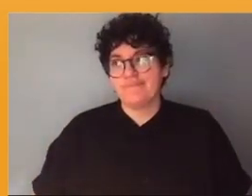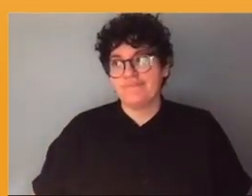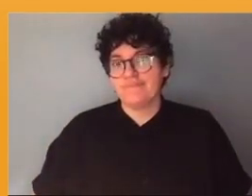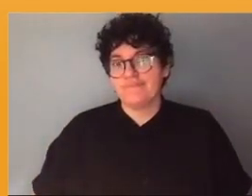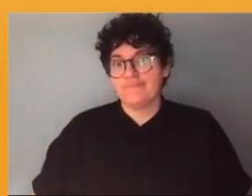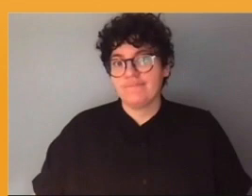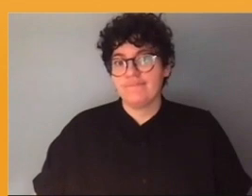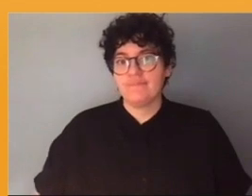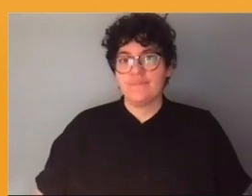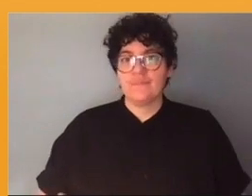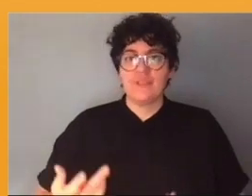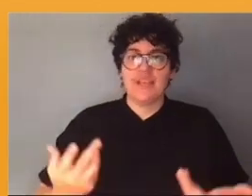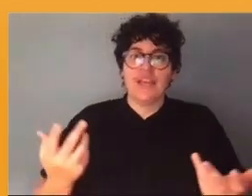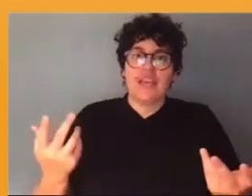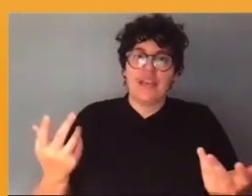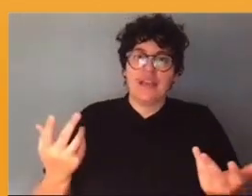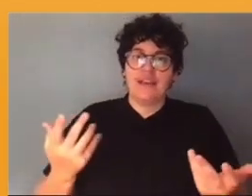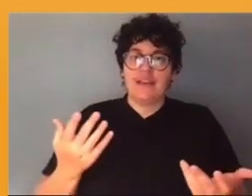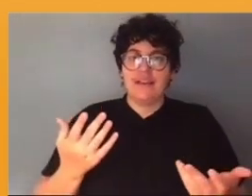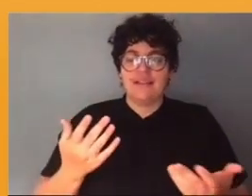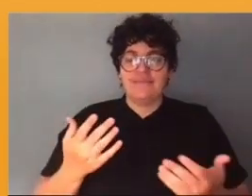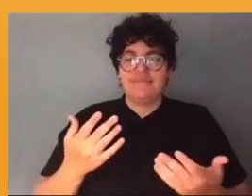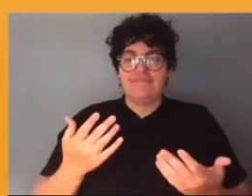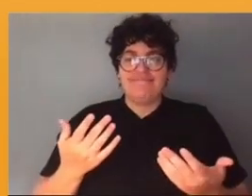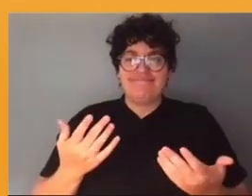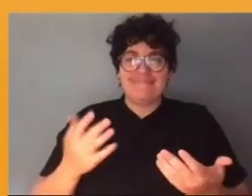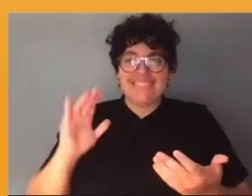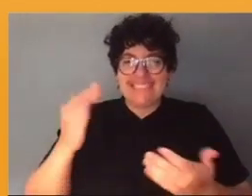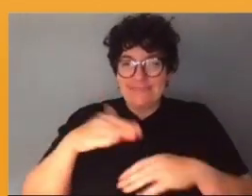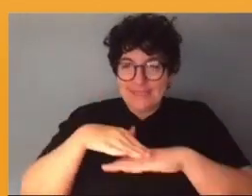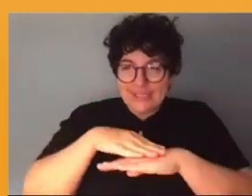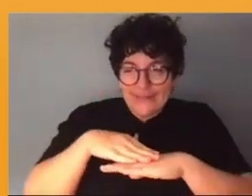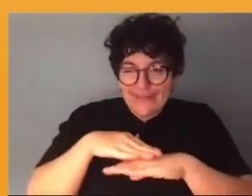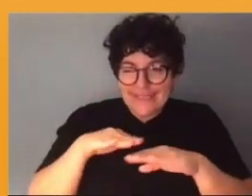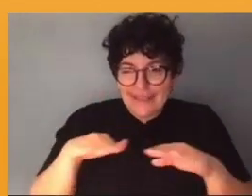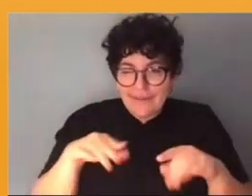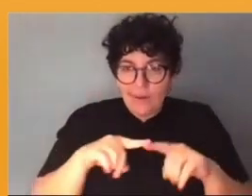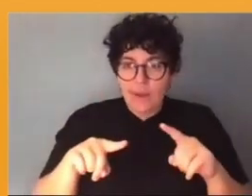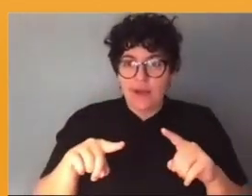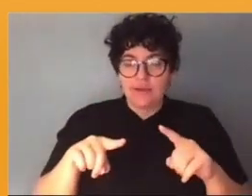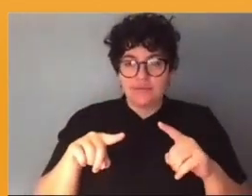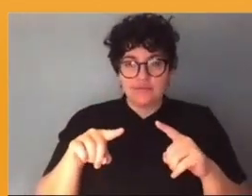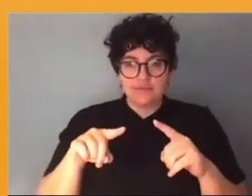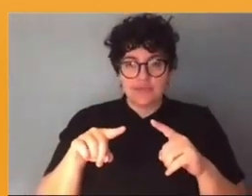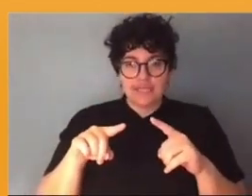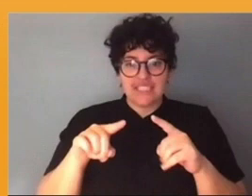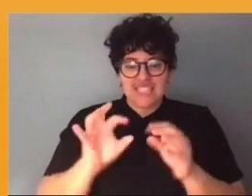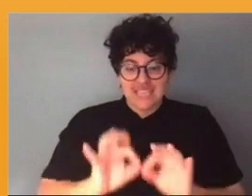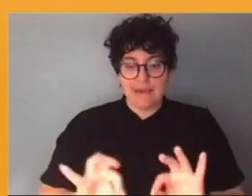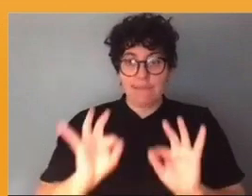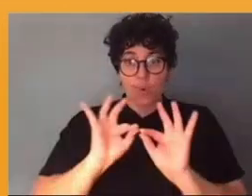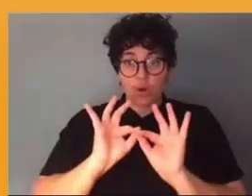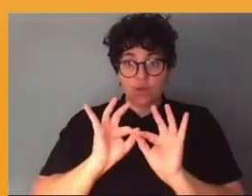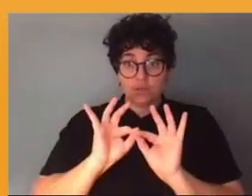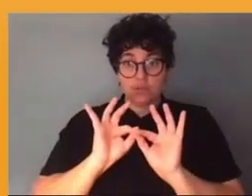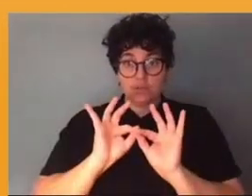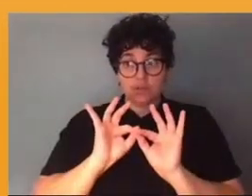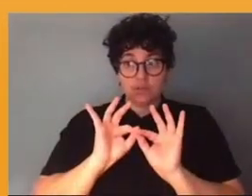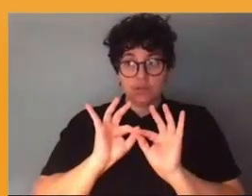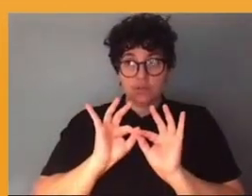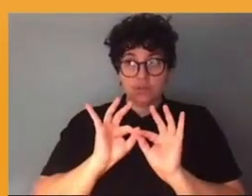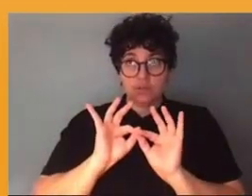surface level about this, but it really is about the importance that you give to something that makes it that much more frontal in your brain, right?